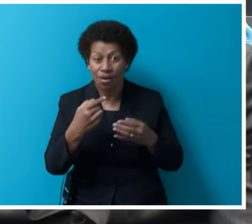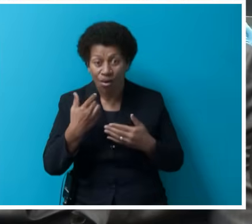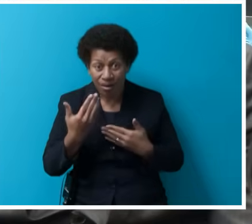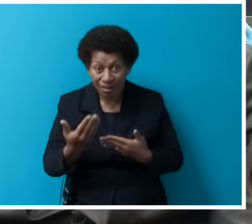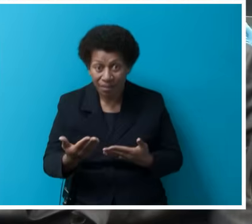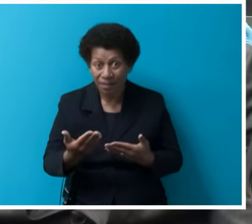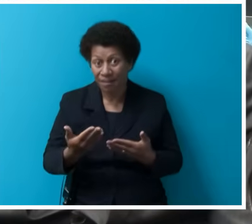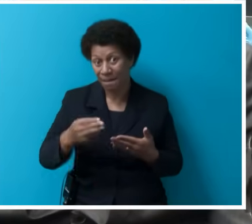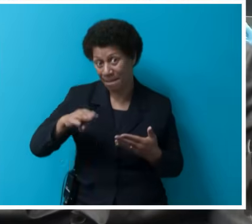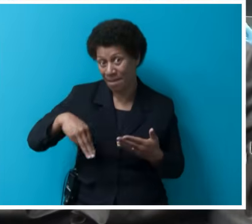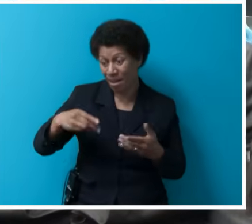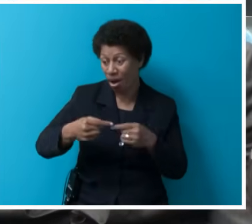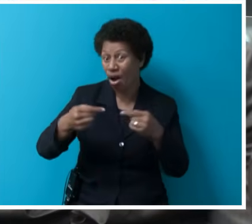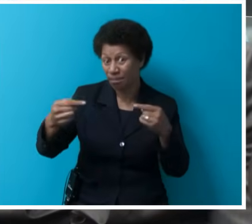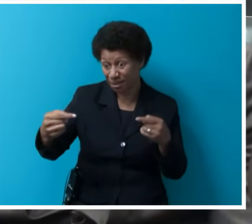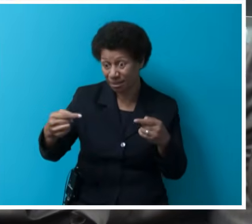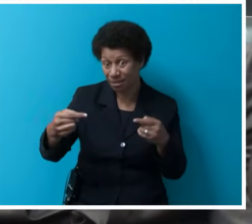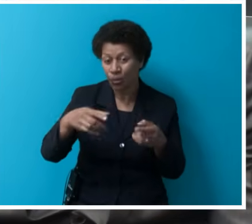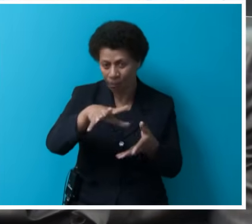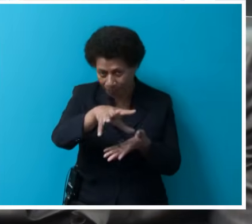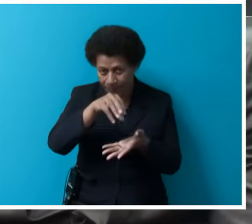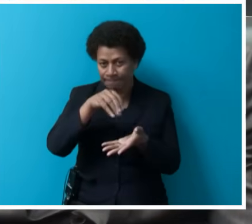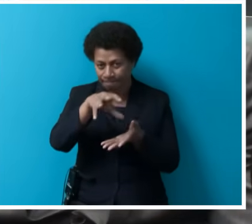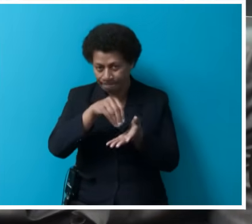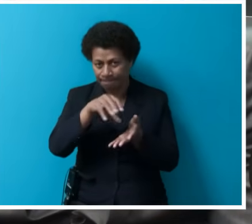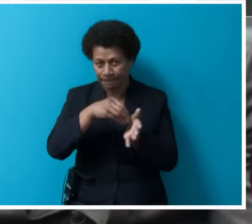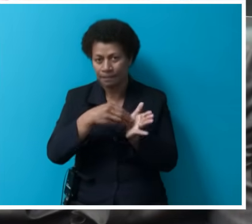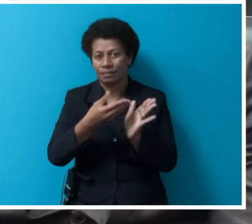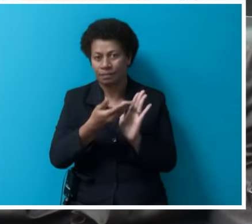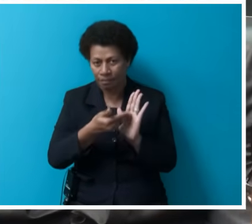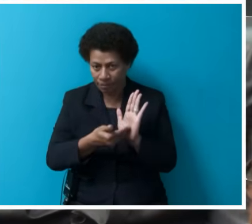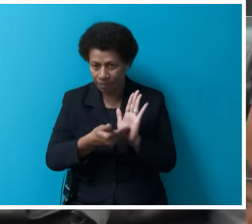to assure our people that we are focused on